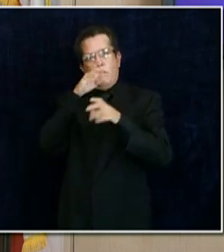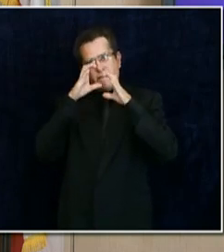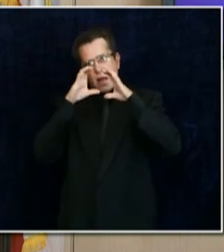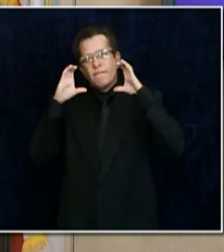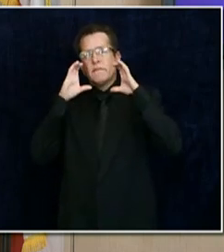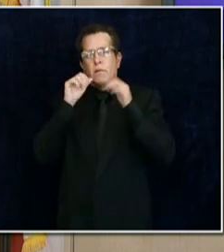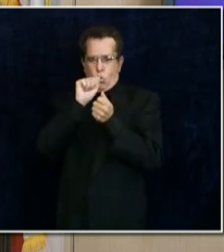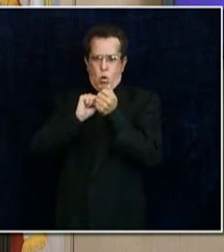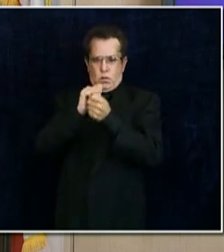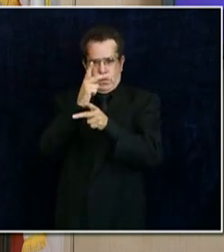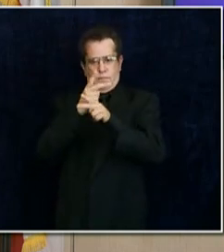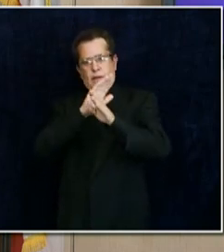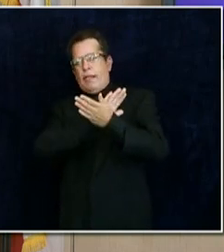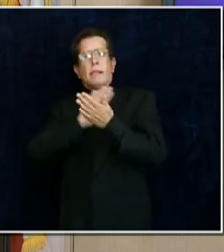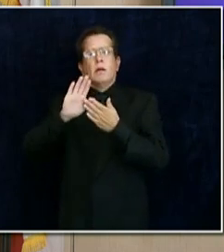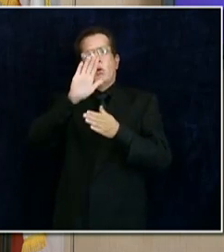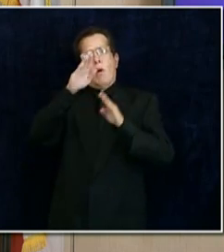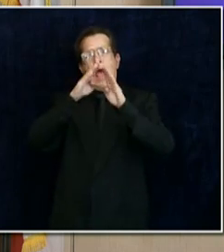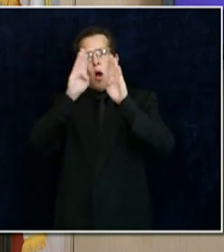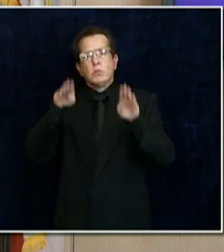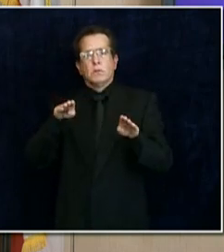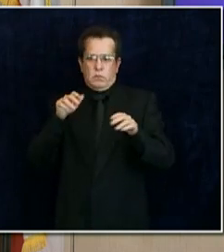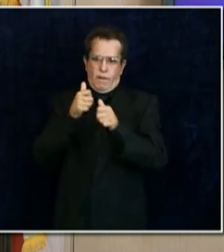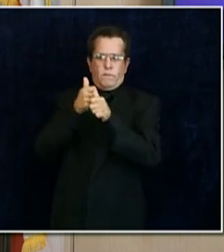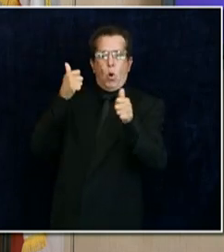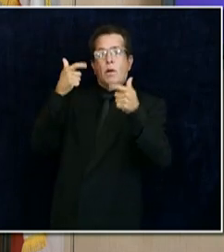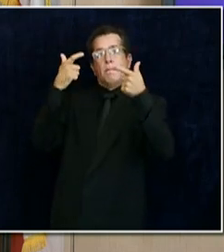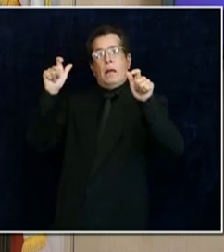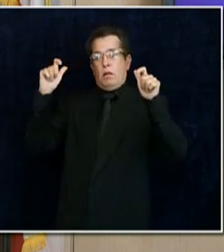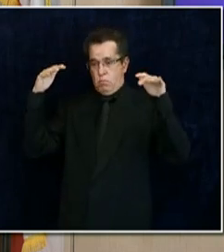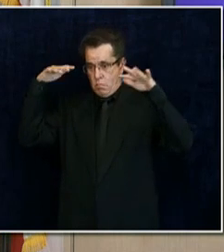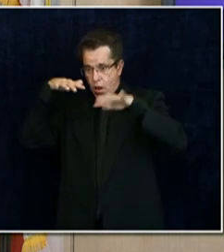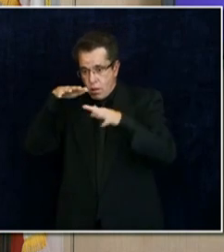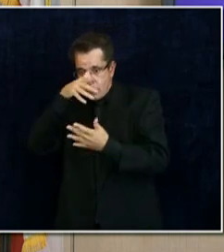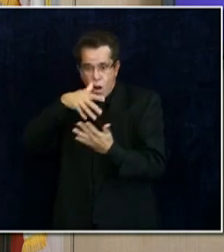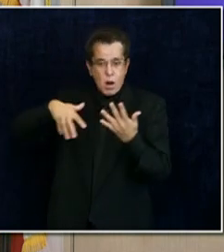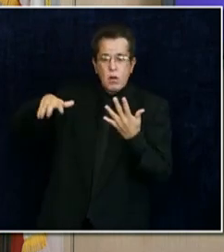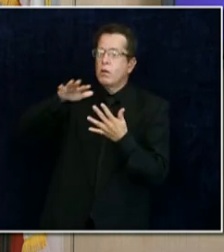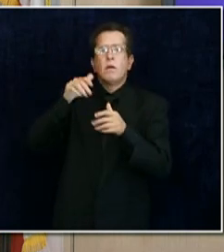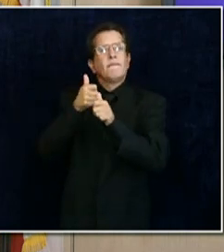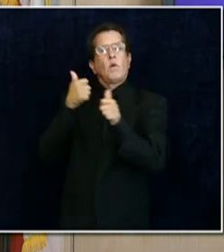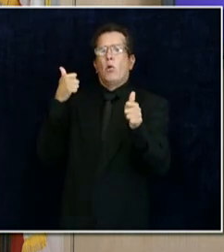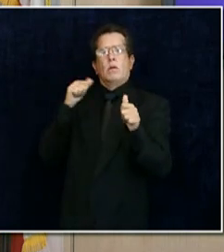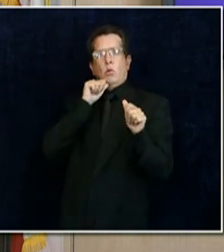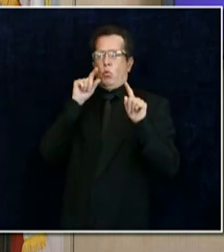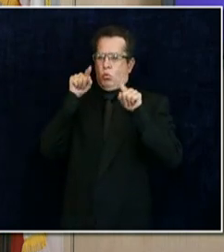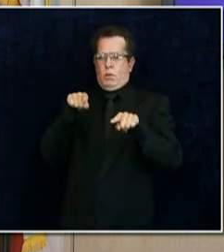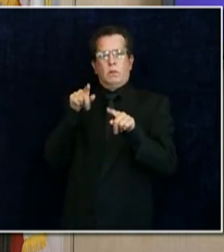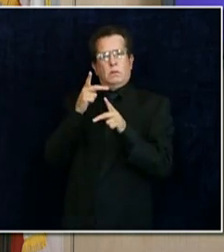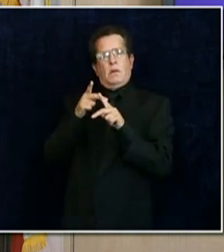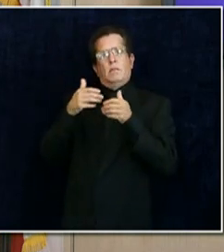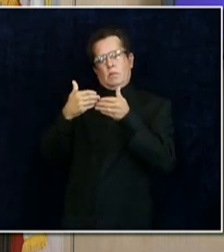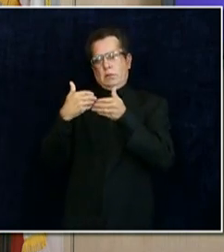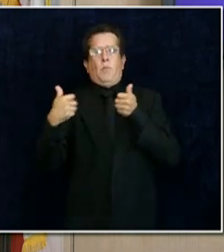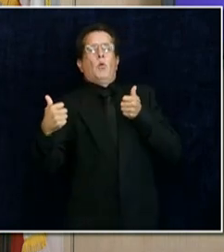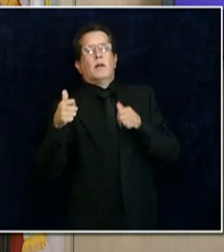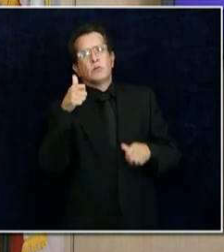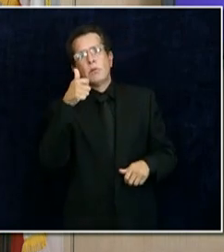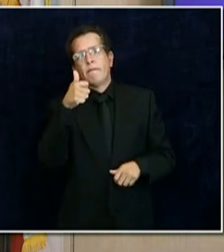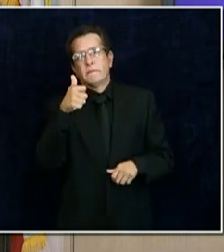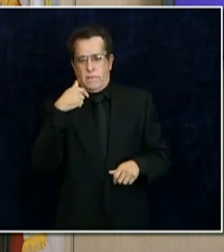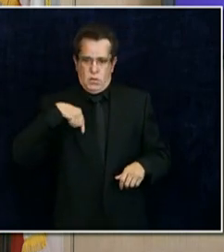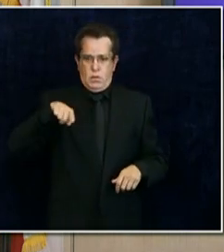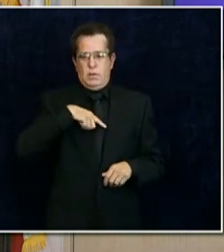coverings, hand washing, physical distancing, avoiding large indoor settings, and motivate it to, again, put San Diego as a